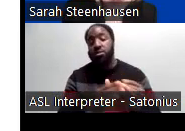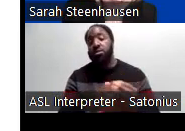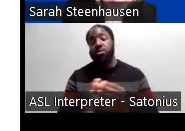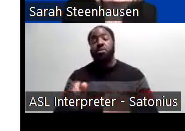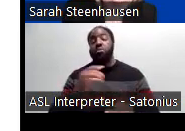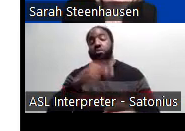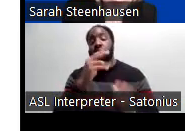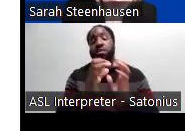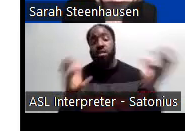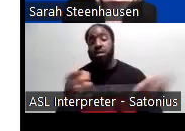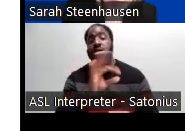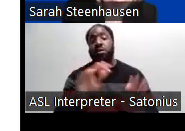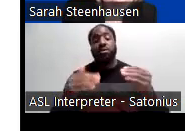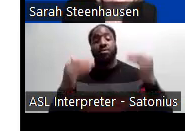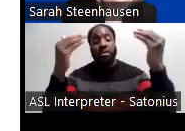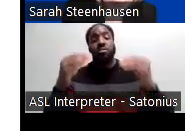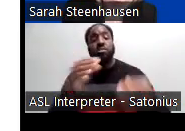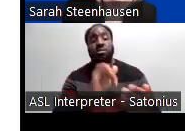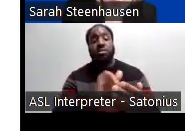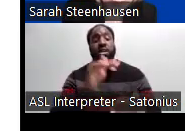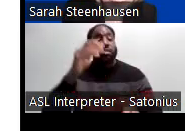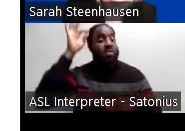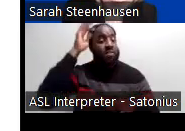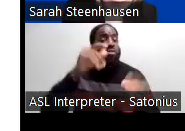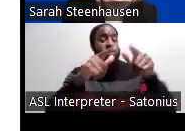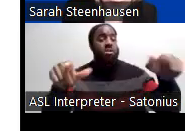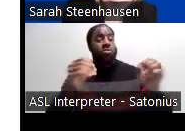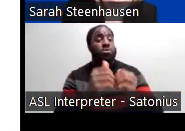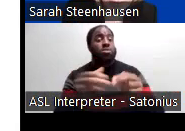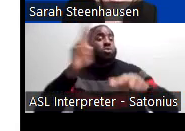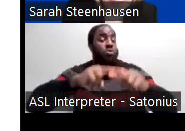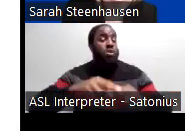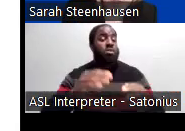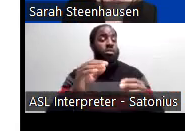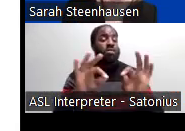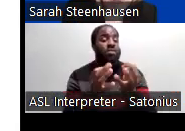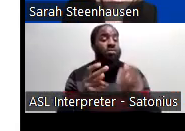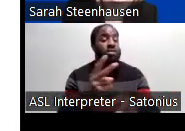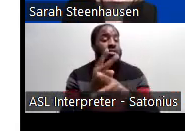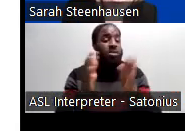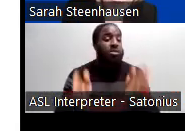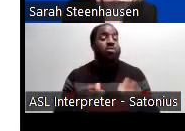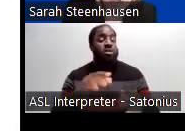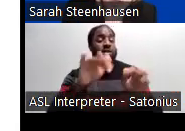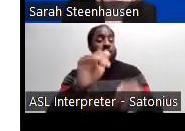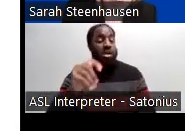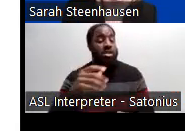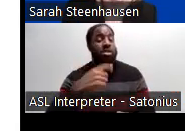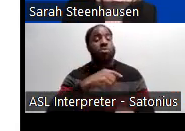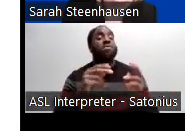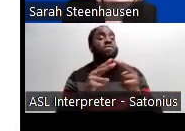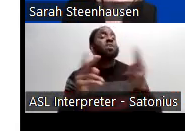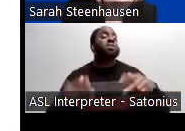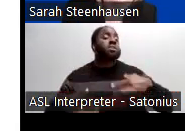a lot of advancements at the federal level with the RAISE Family Caregiver Act, and we are very excited to